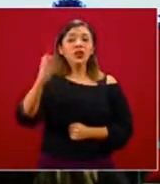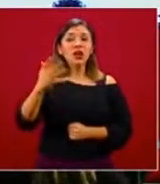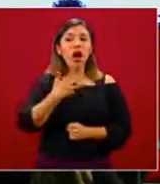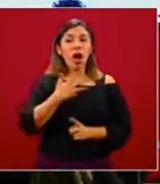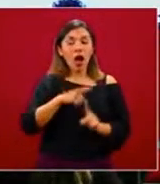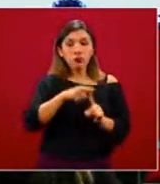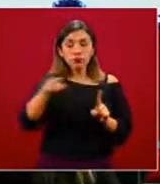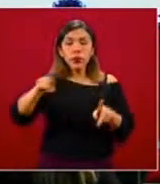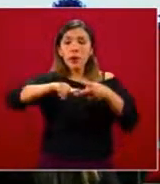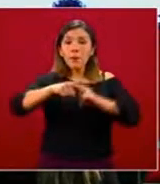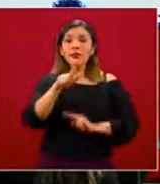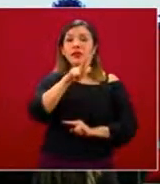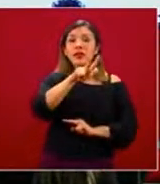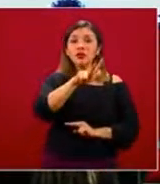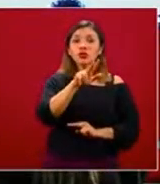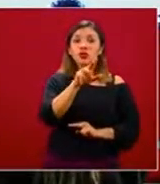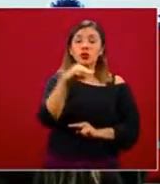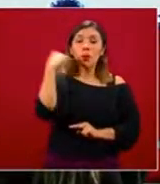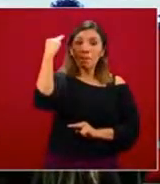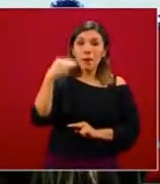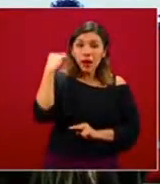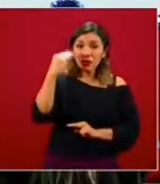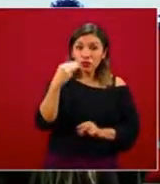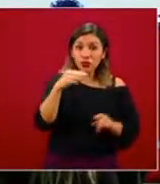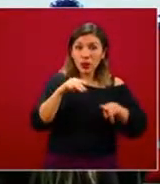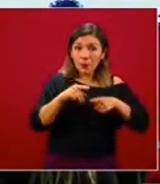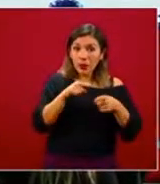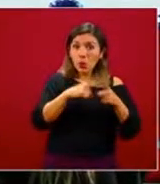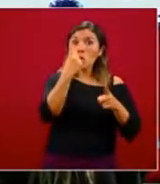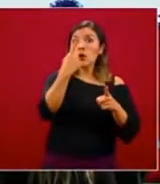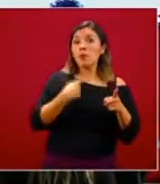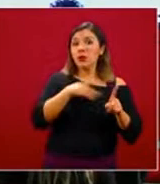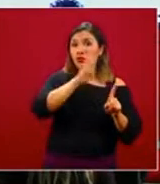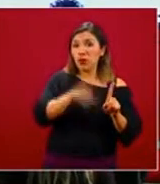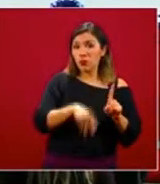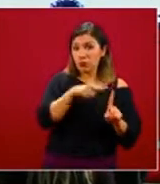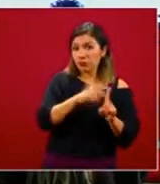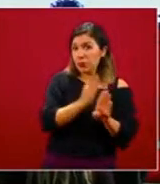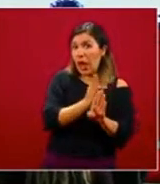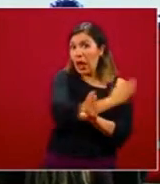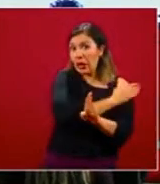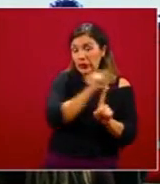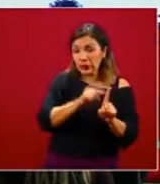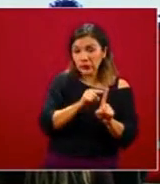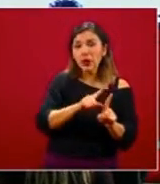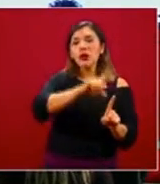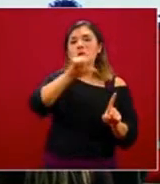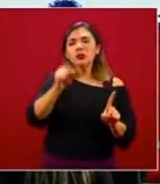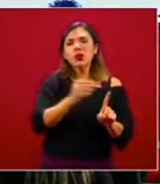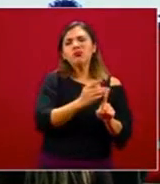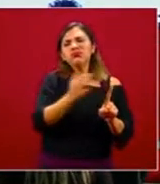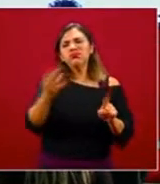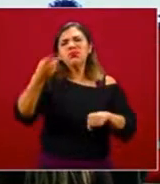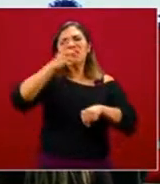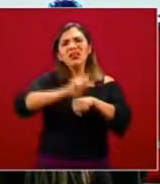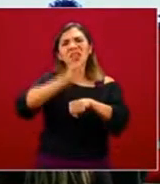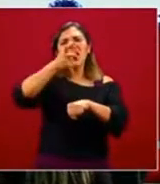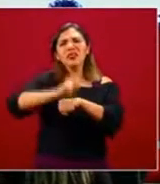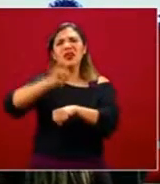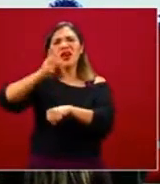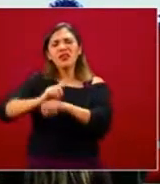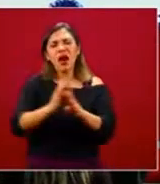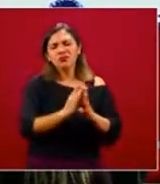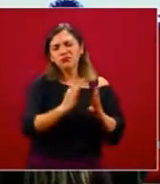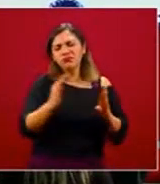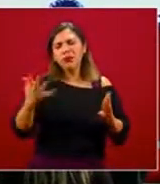date. So we have the date here, starting with March 18. We have a death here, which was the earliest